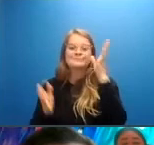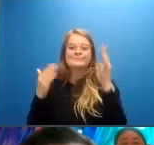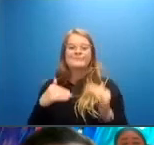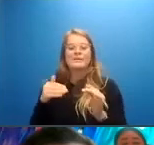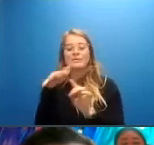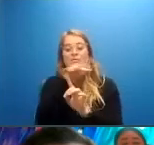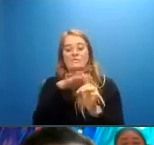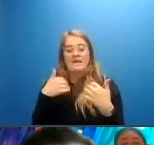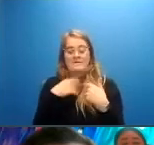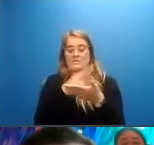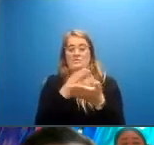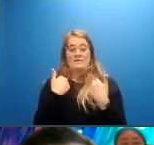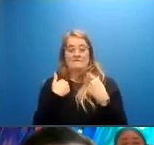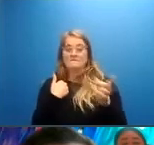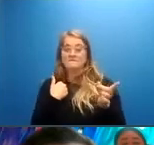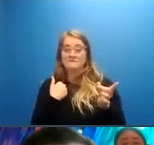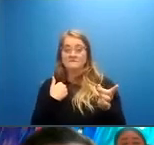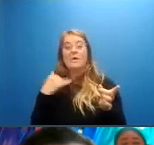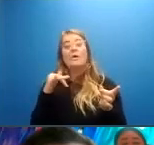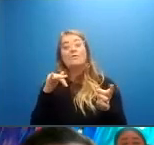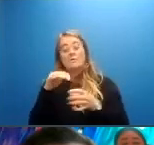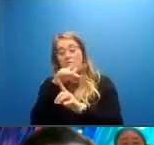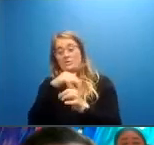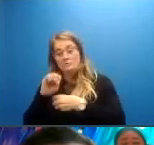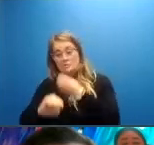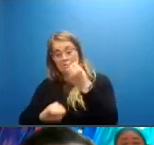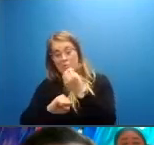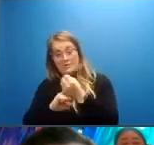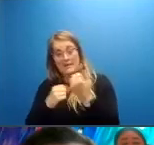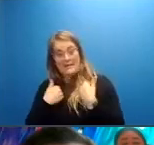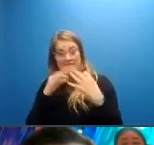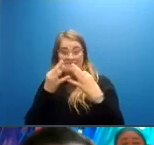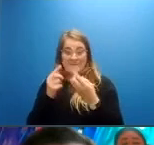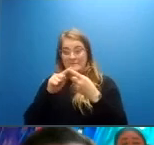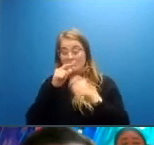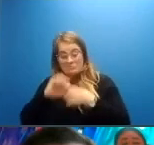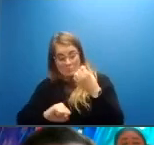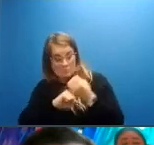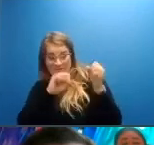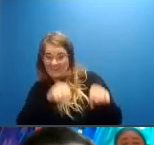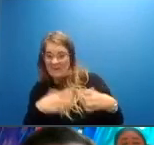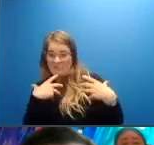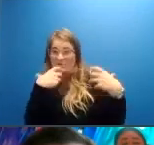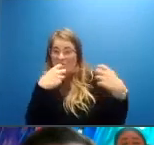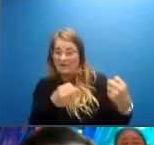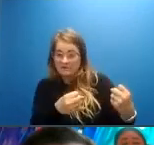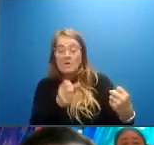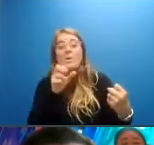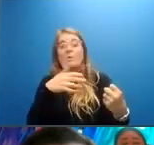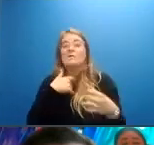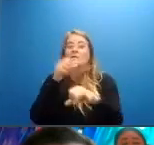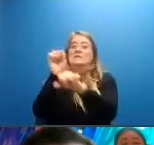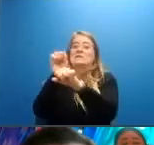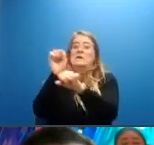have the resources to, and the social support networks, or do you have, family and friends that can help you recover through this injury? Or do you have a job that